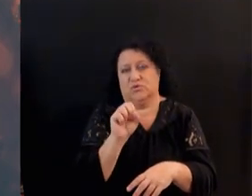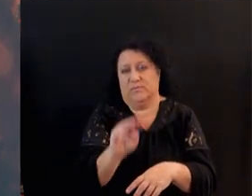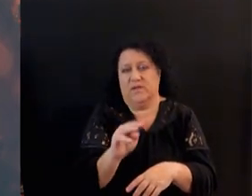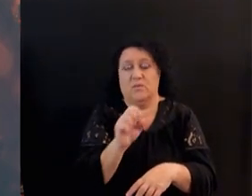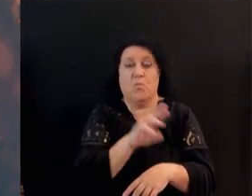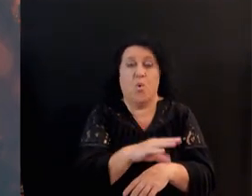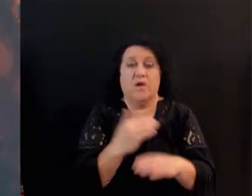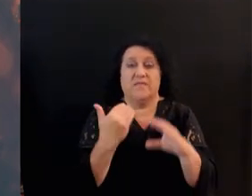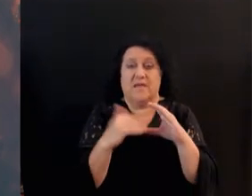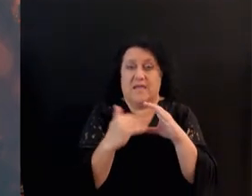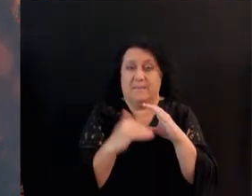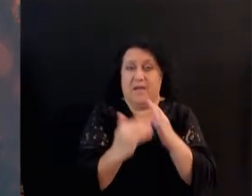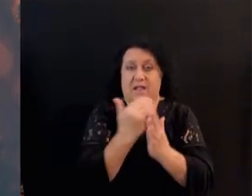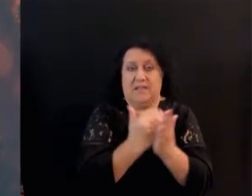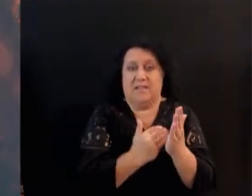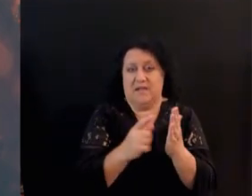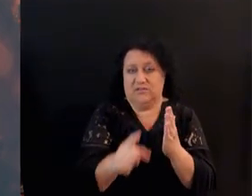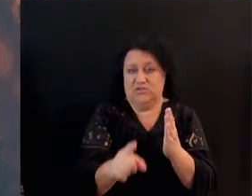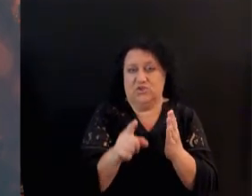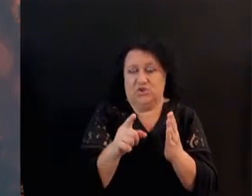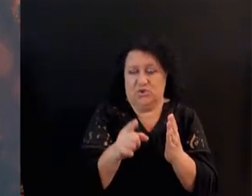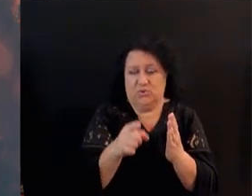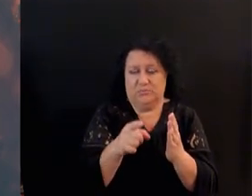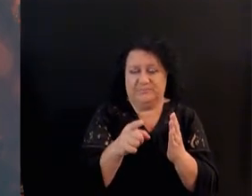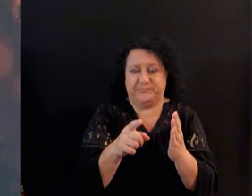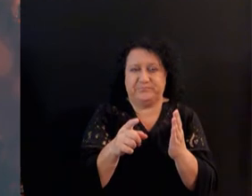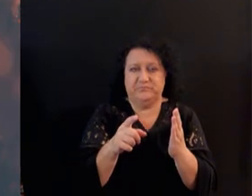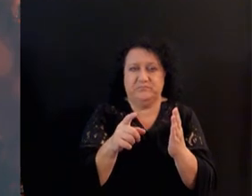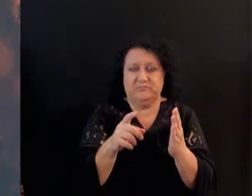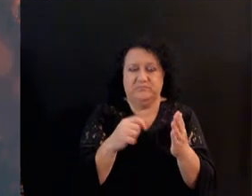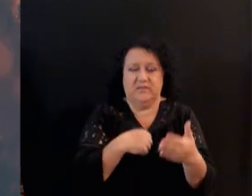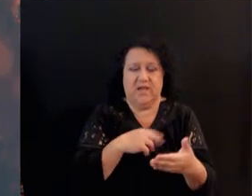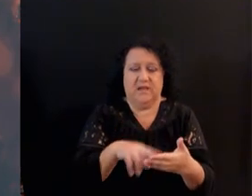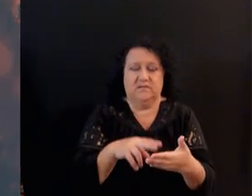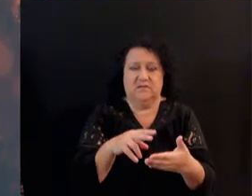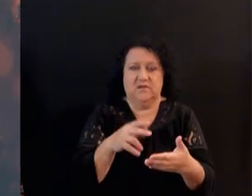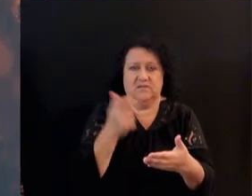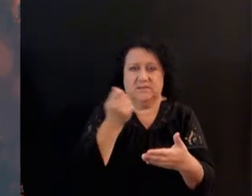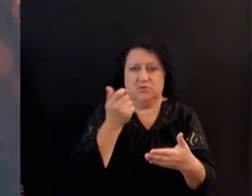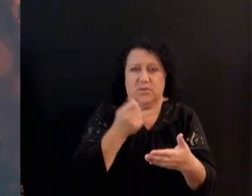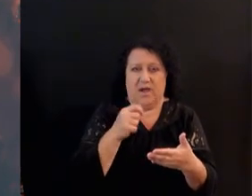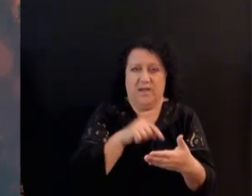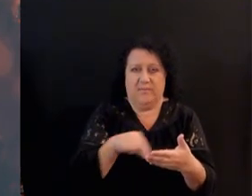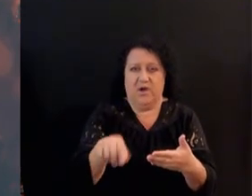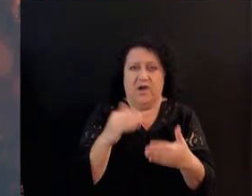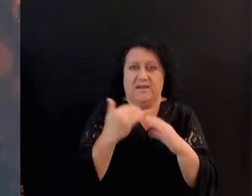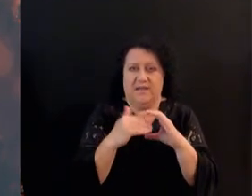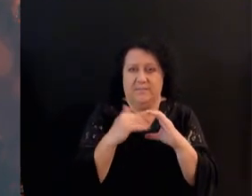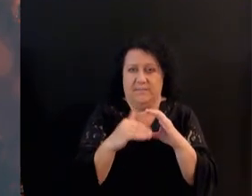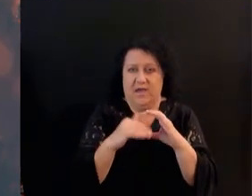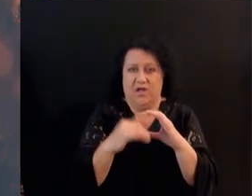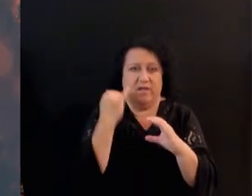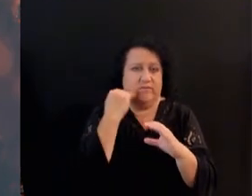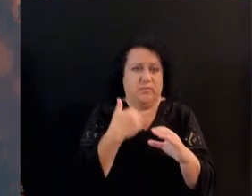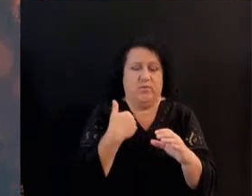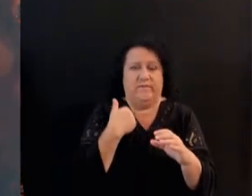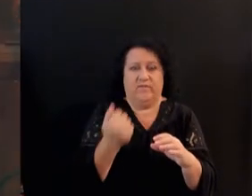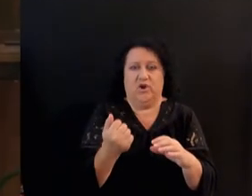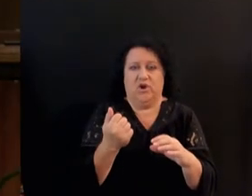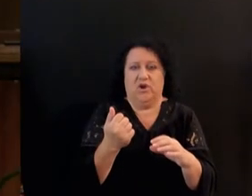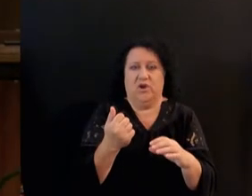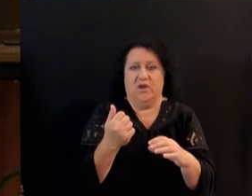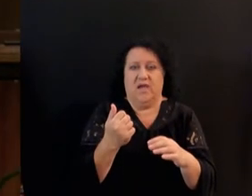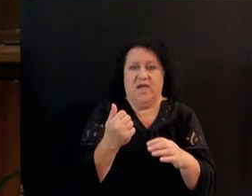email the PDF to you in digital format if that's what's best for you. But if you're with us here in person, just make sure you pick up a booklet. Get one of